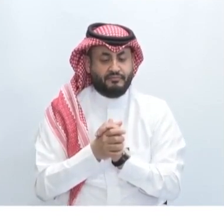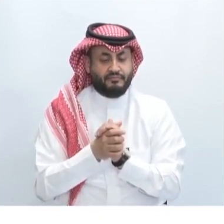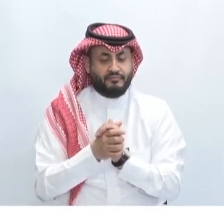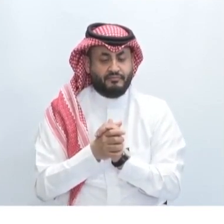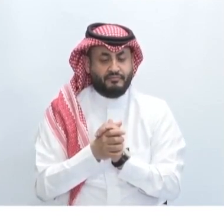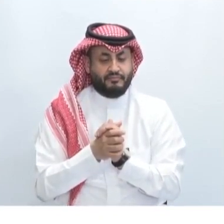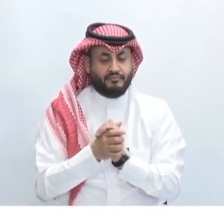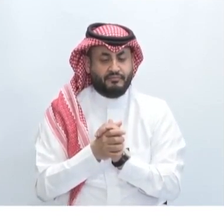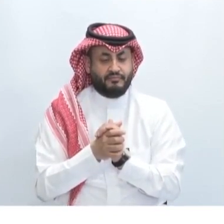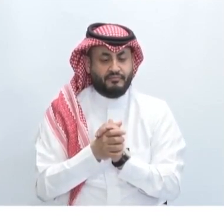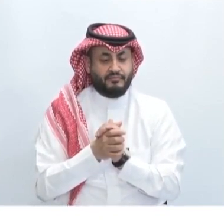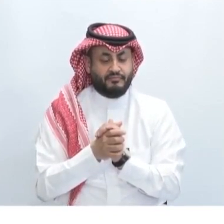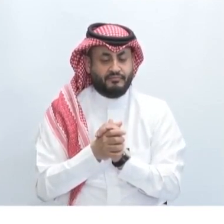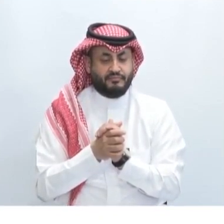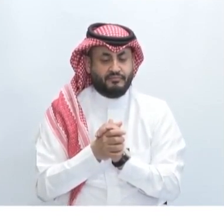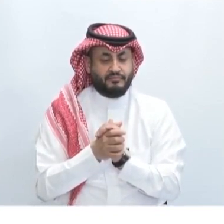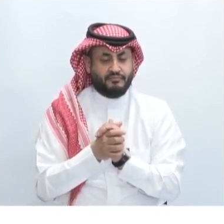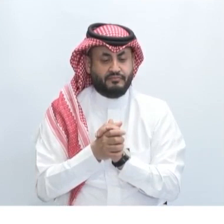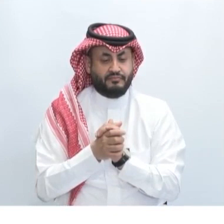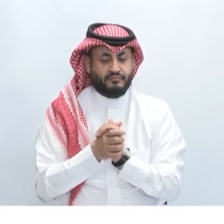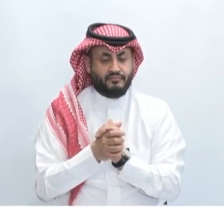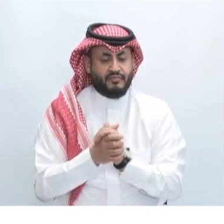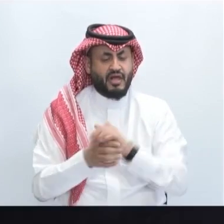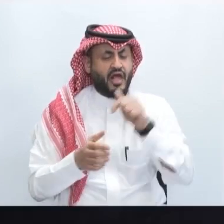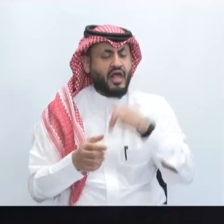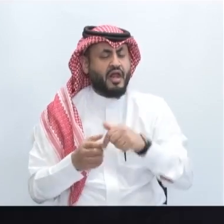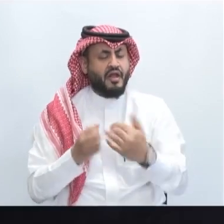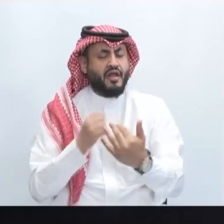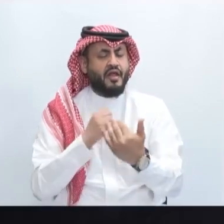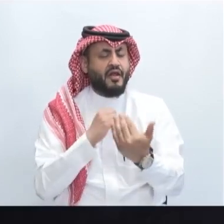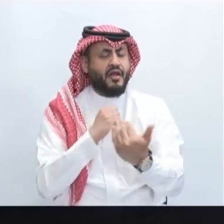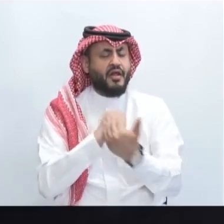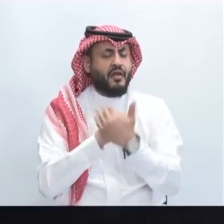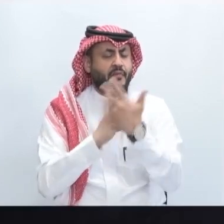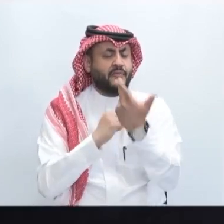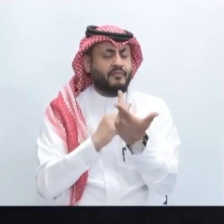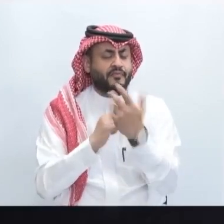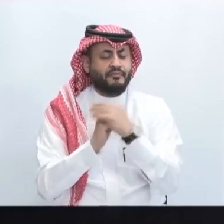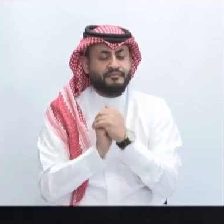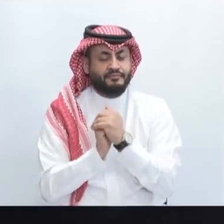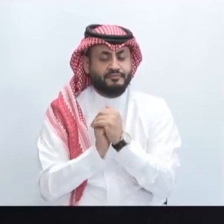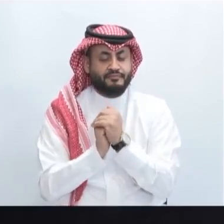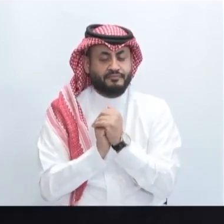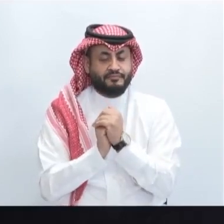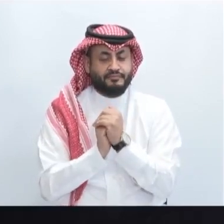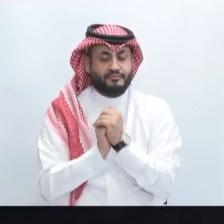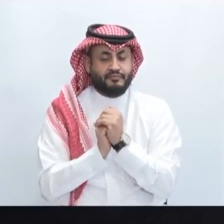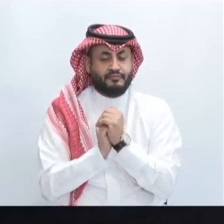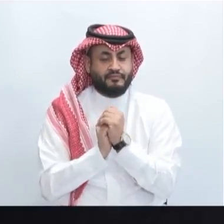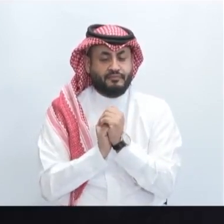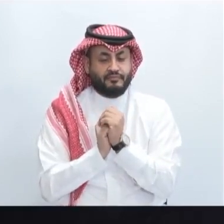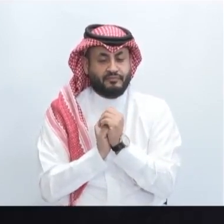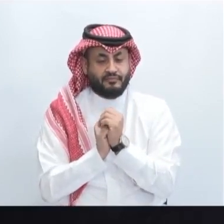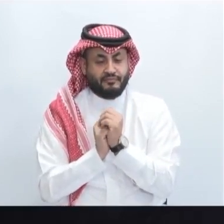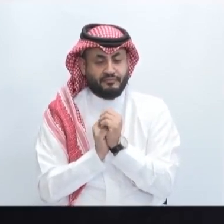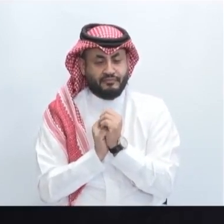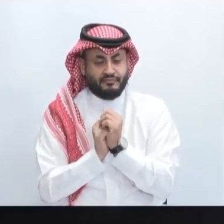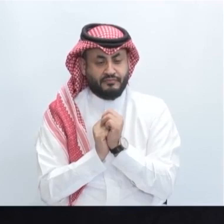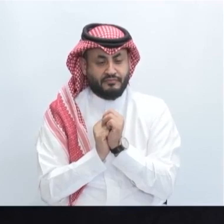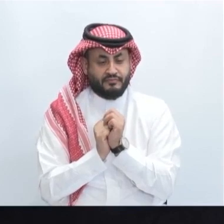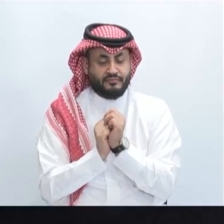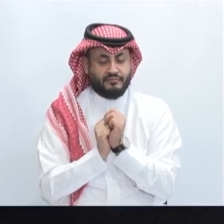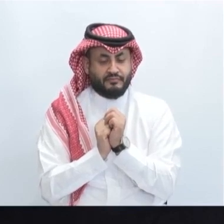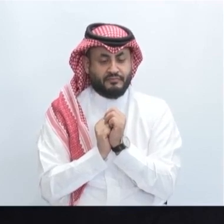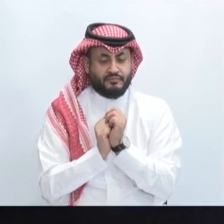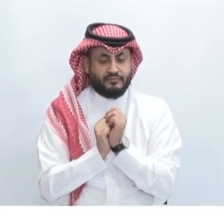now, at the end of our lesson, it's very important to remember our goal. And our goal in this